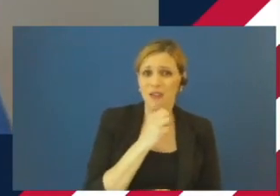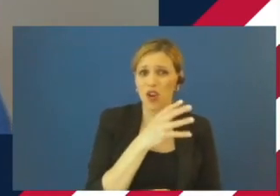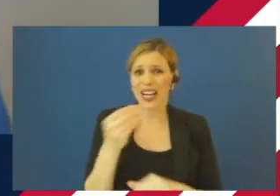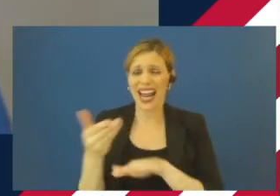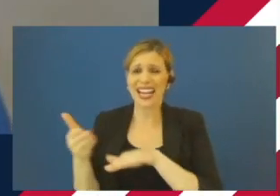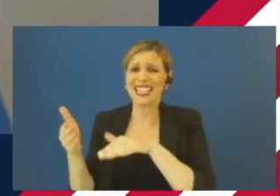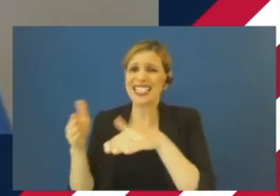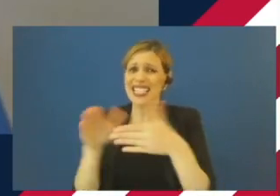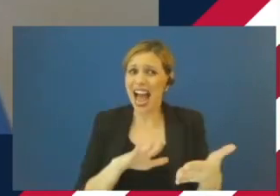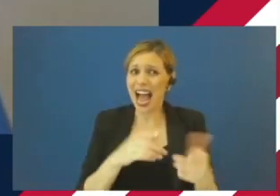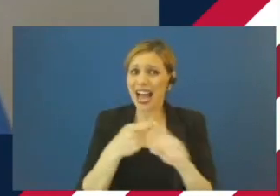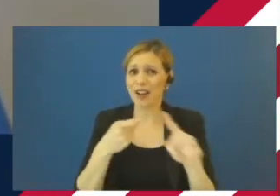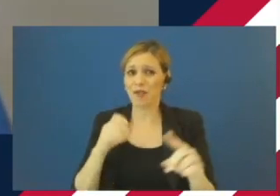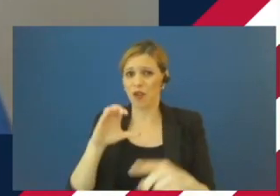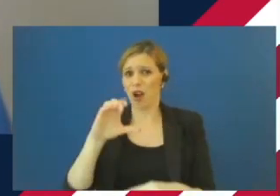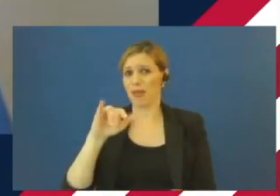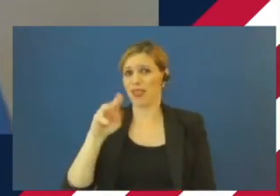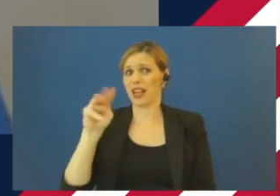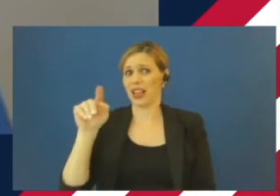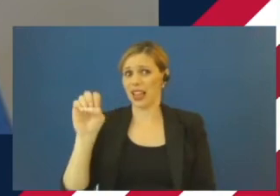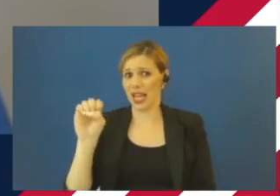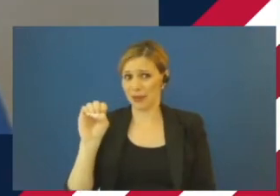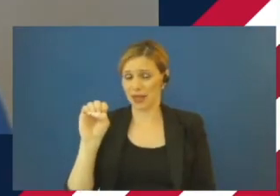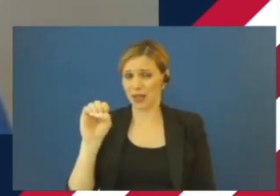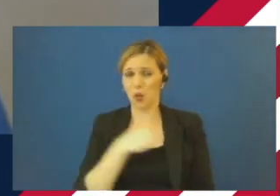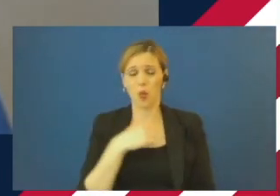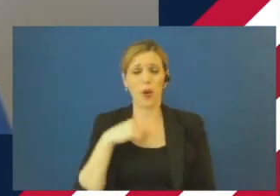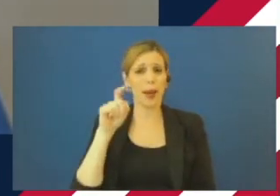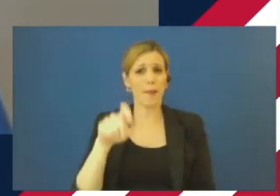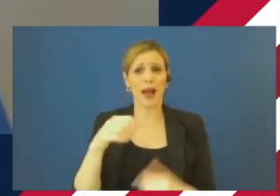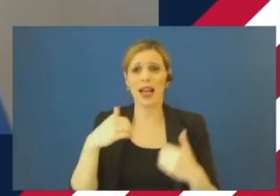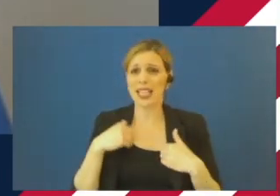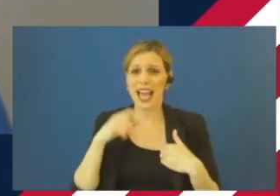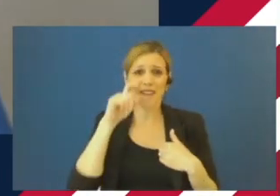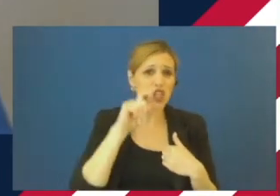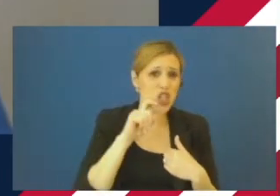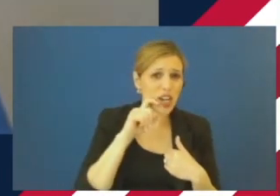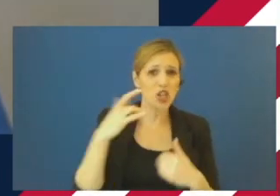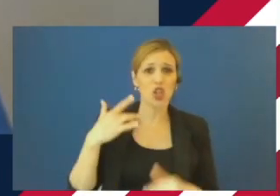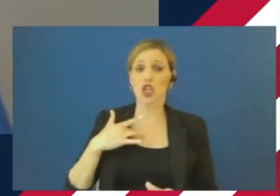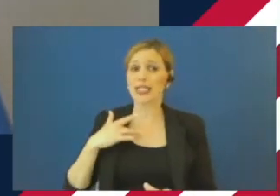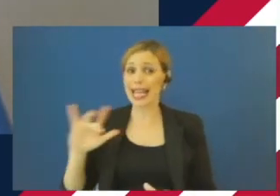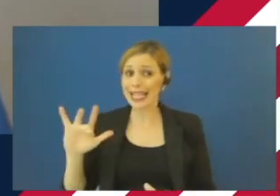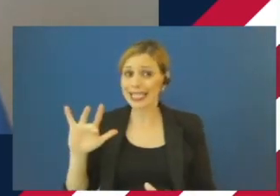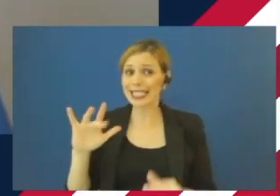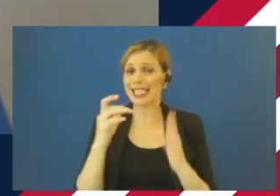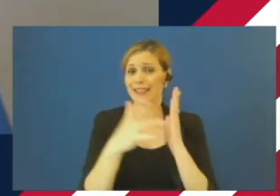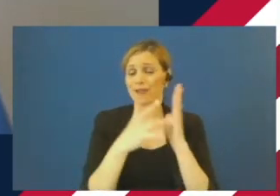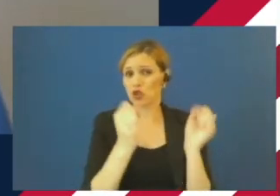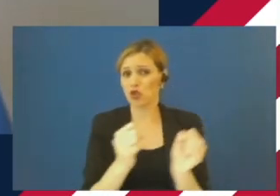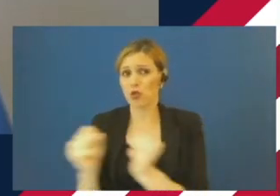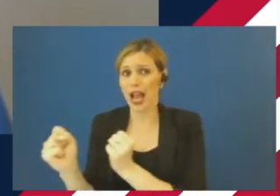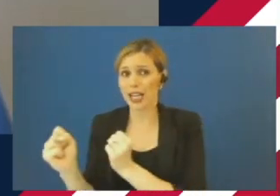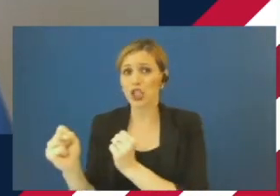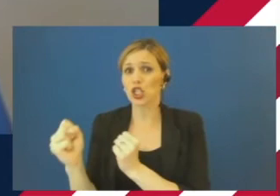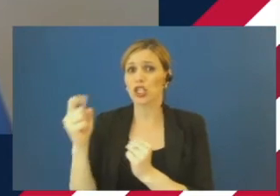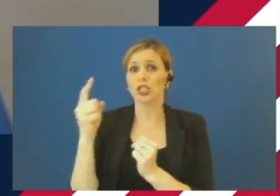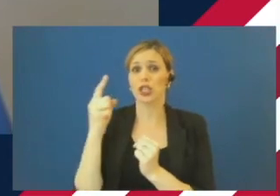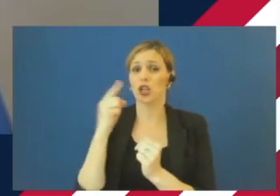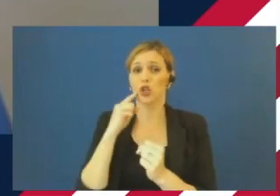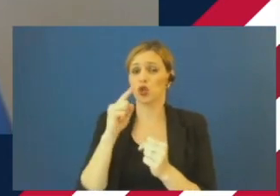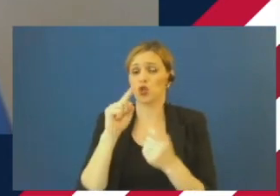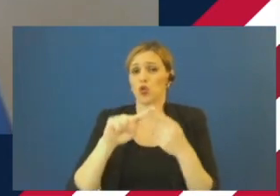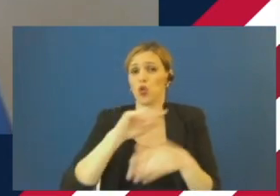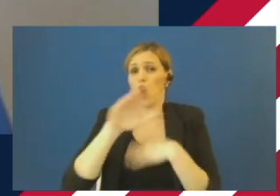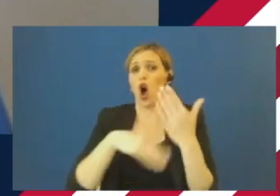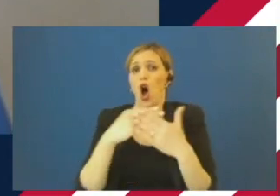disproportionately. We must include migrant and gender-sensitive strategies in the policy-making response to the global effects of